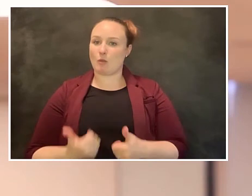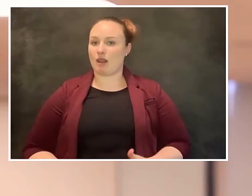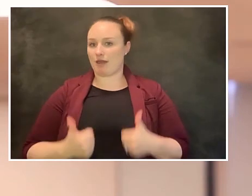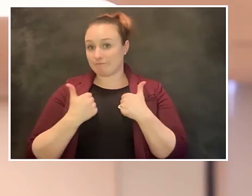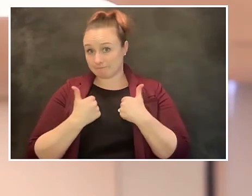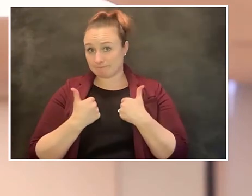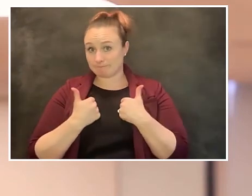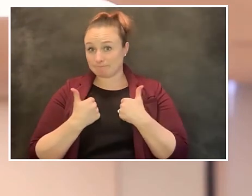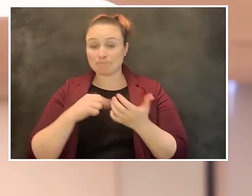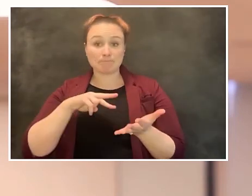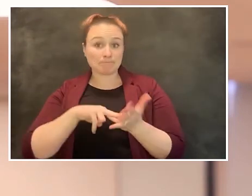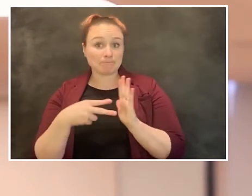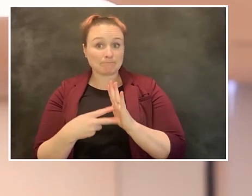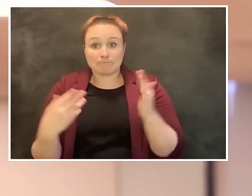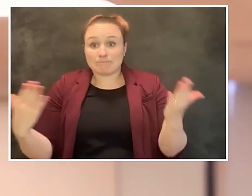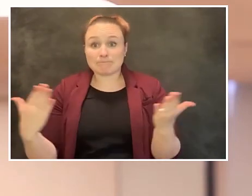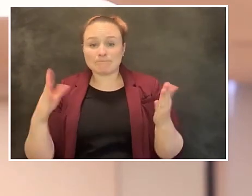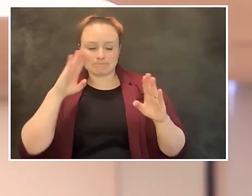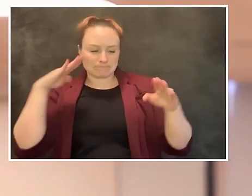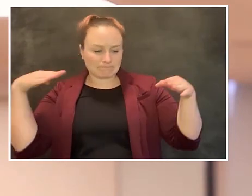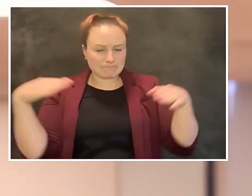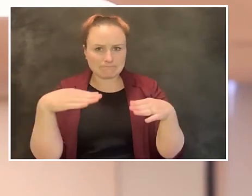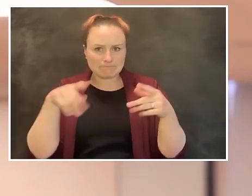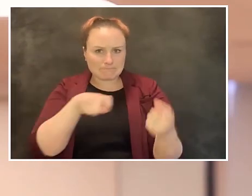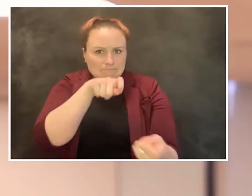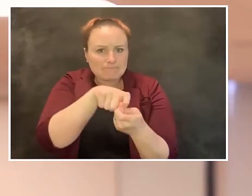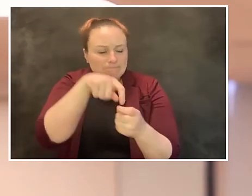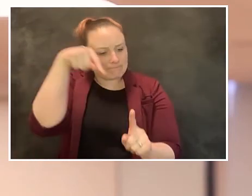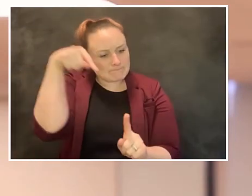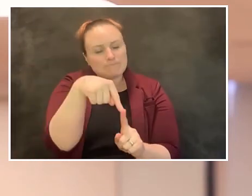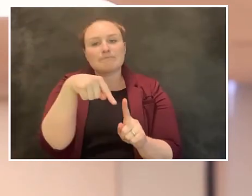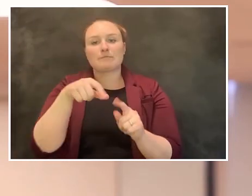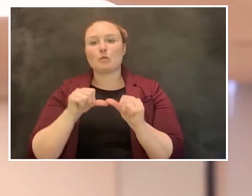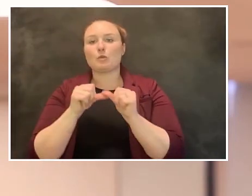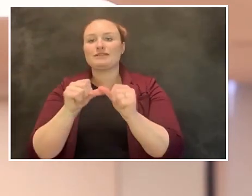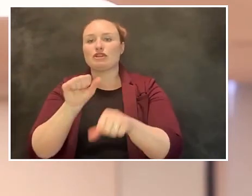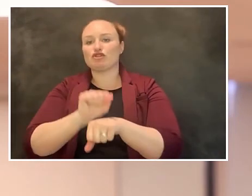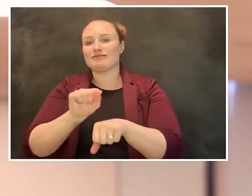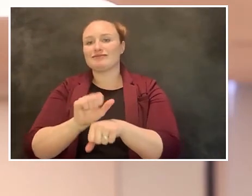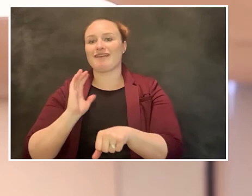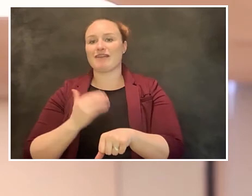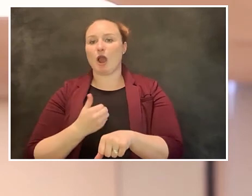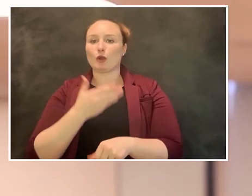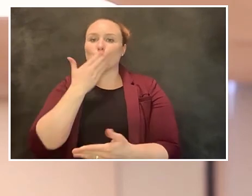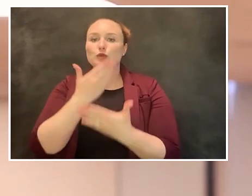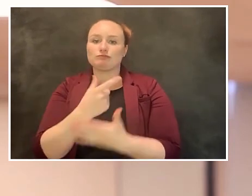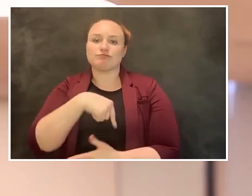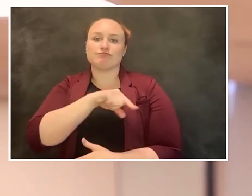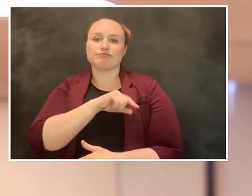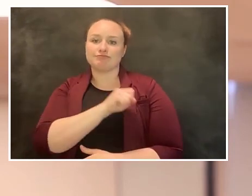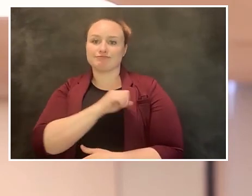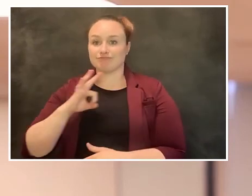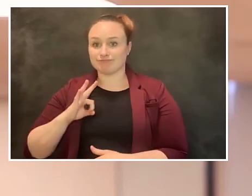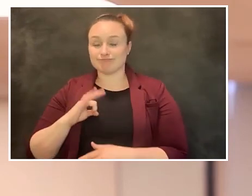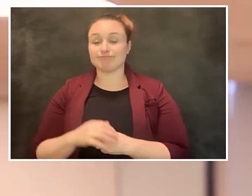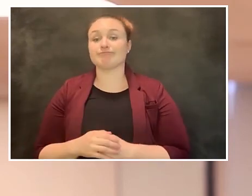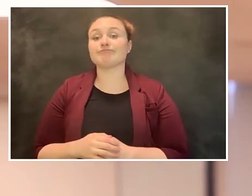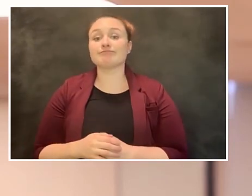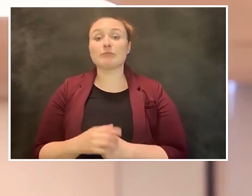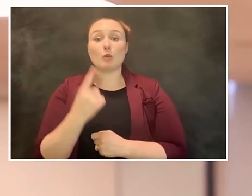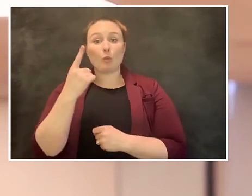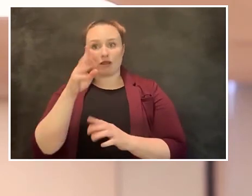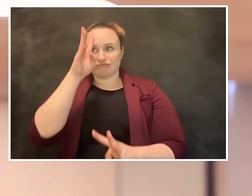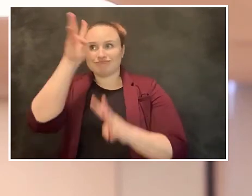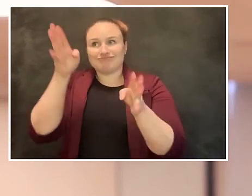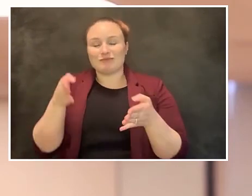we place special attention and efforts on the retention of our qualified caring staff. One creative way we are doing this